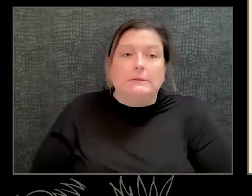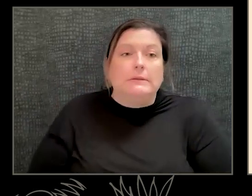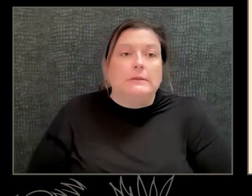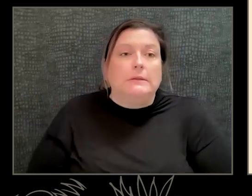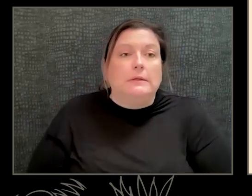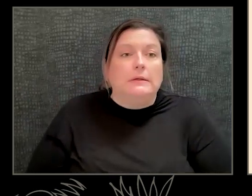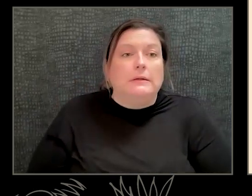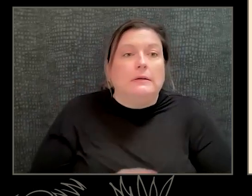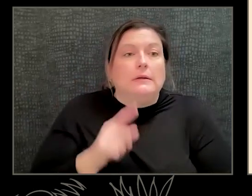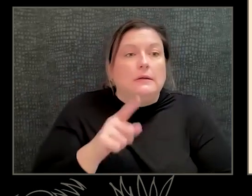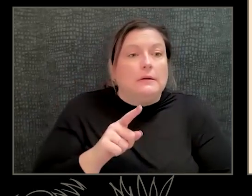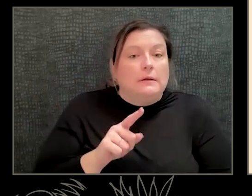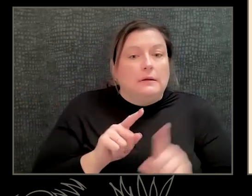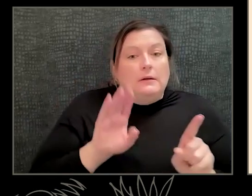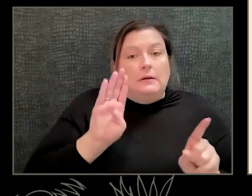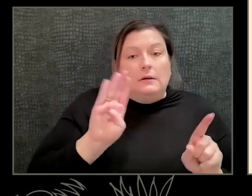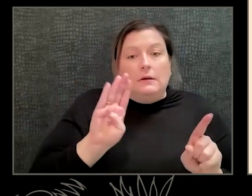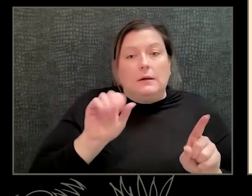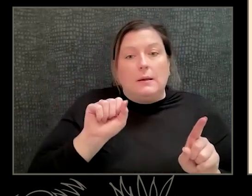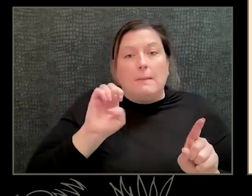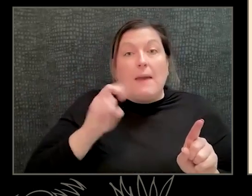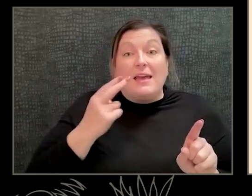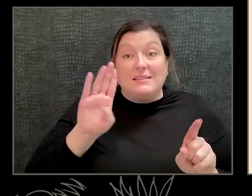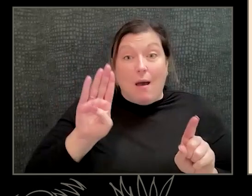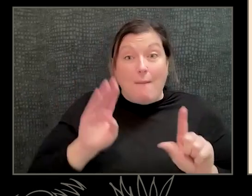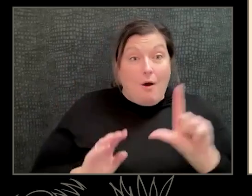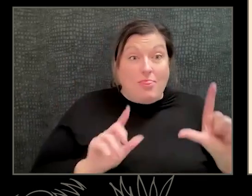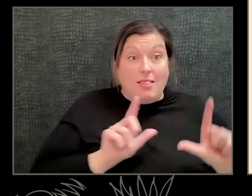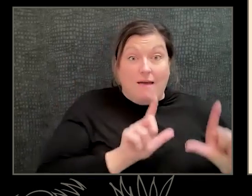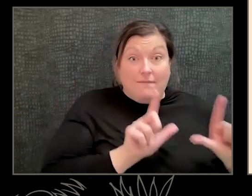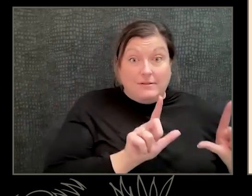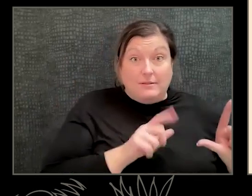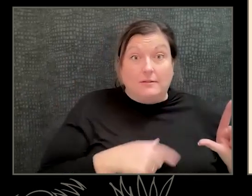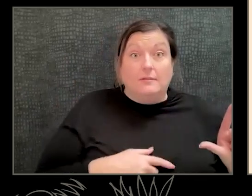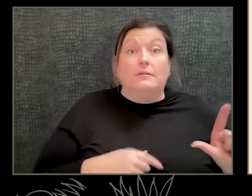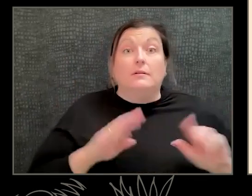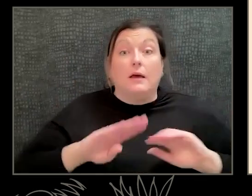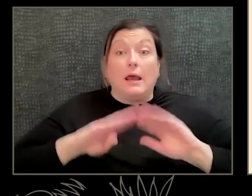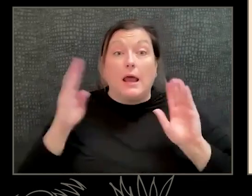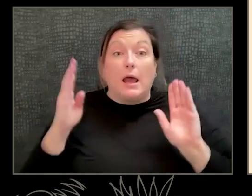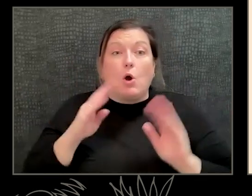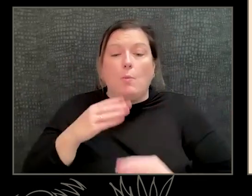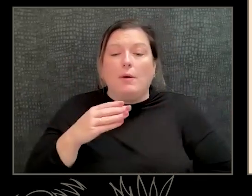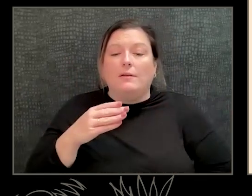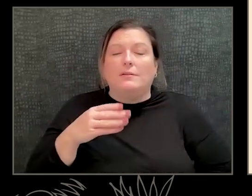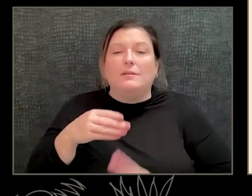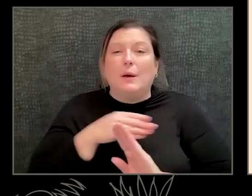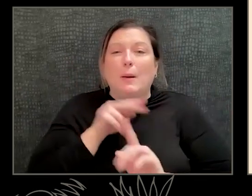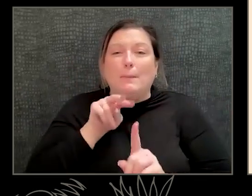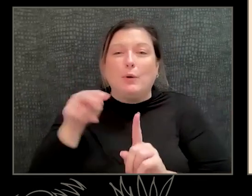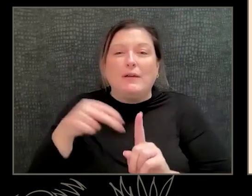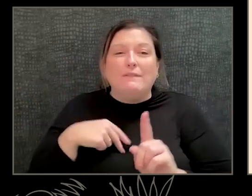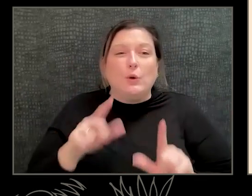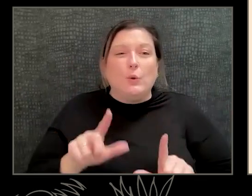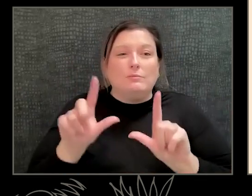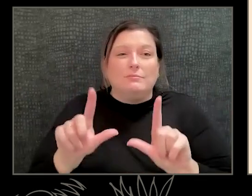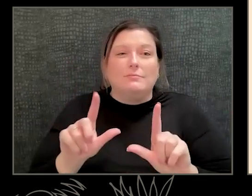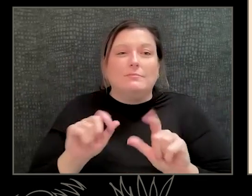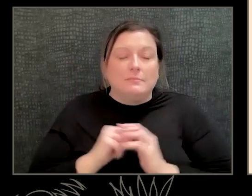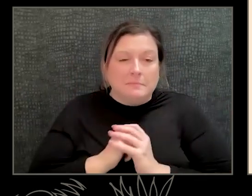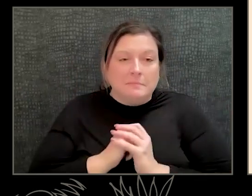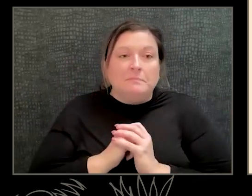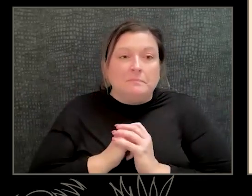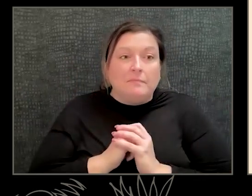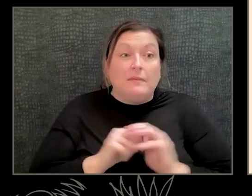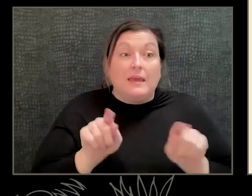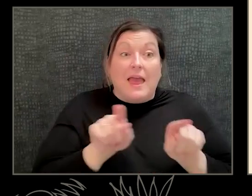BaseHub on the left, and I open a preview of the website that's powered by BaseHub. And